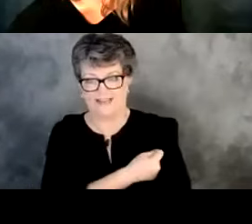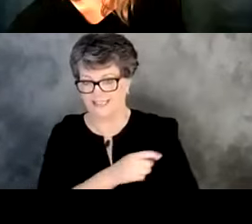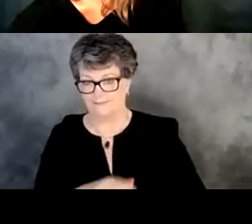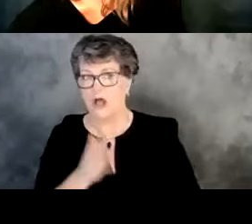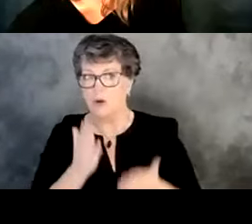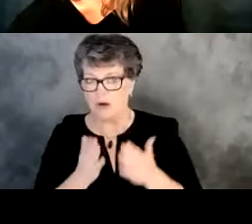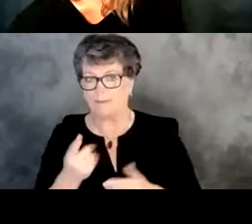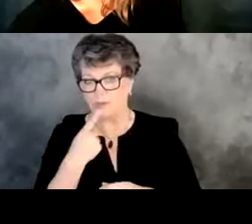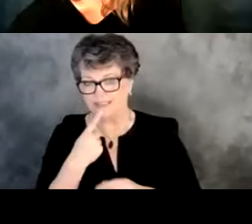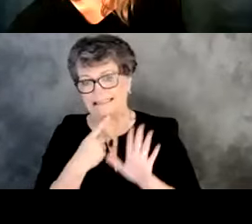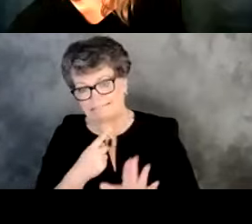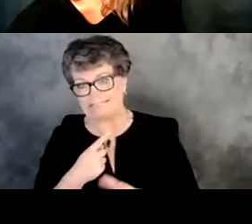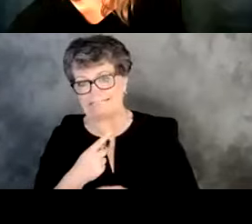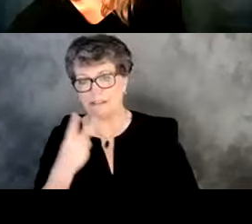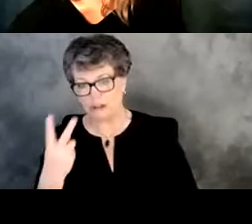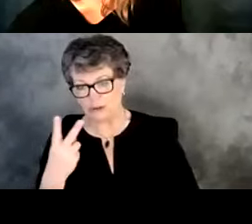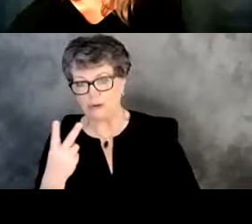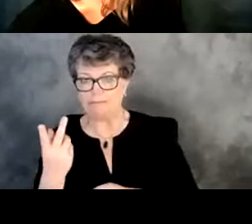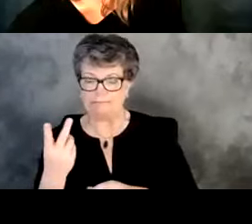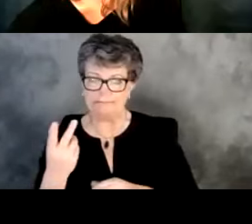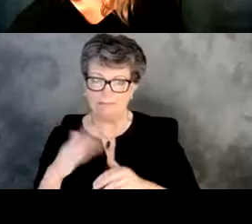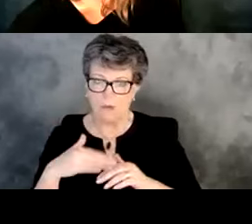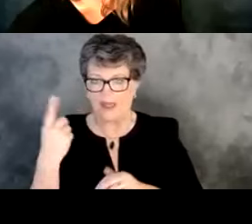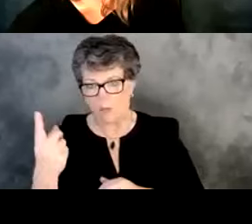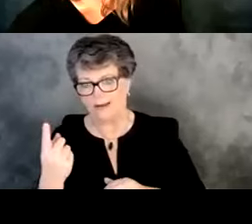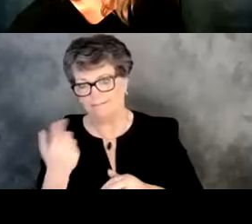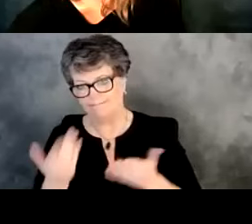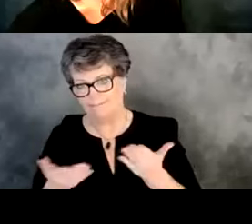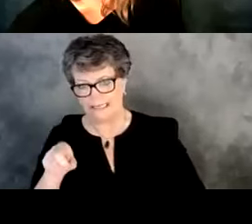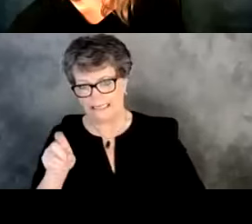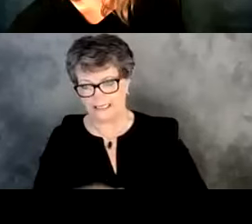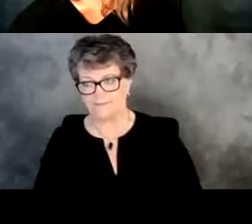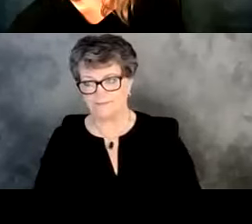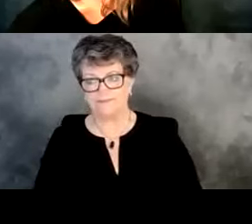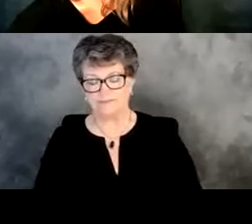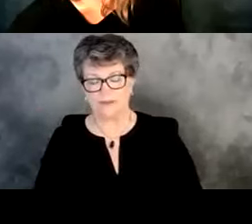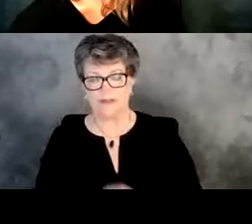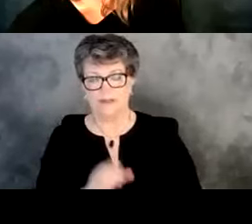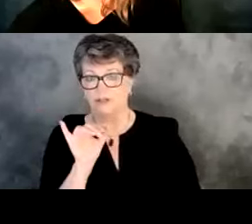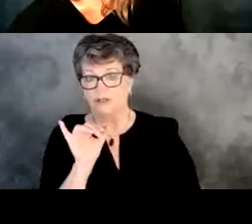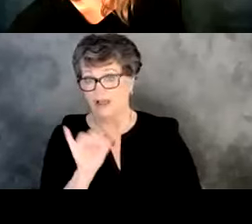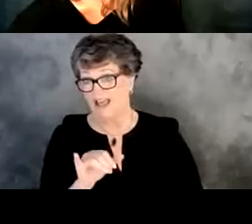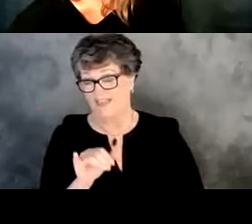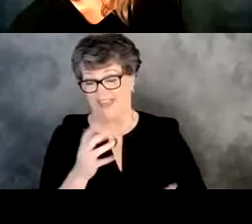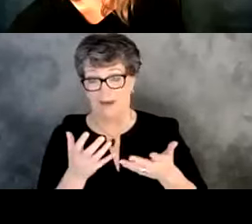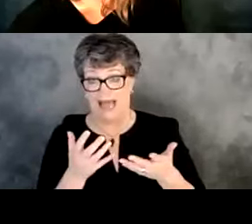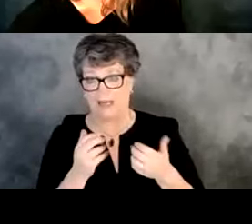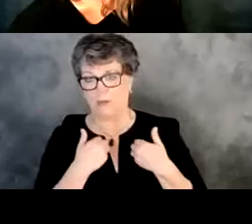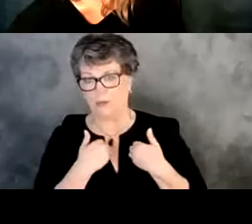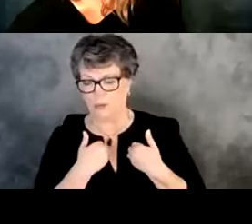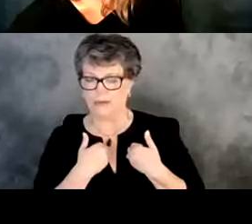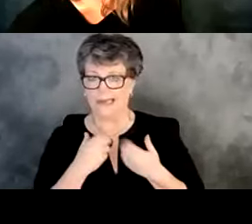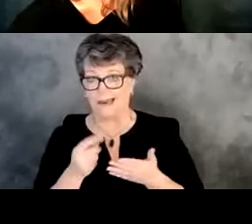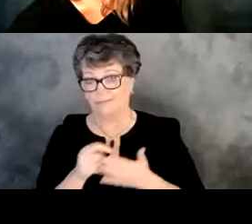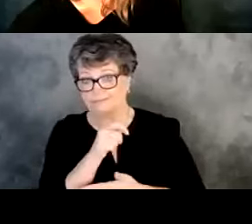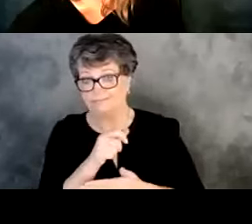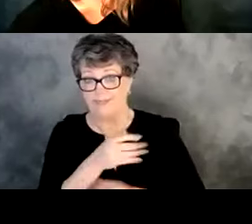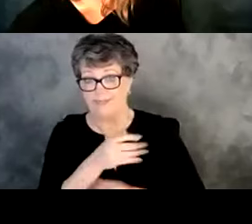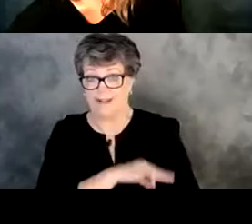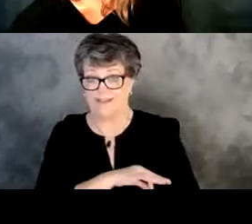probably say that more than 1 dose is needed. And so then that may take away the benefit of Johnson & Johnson.